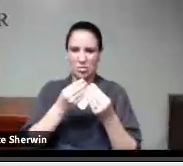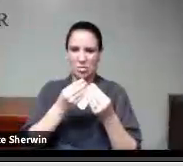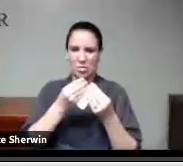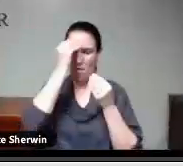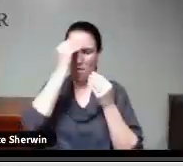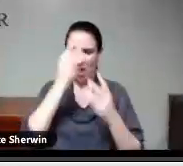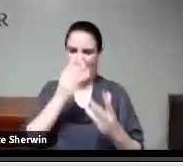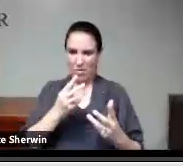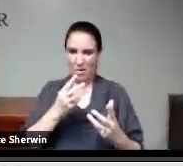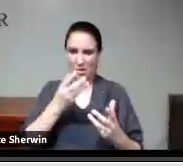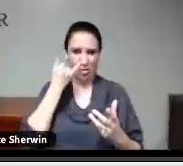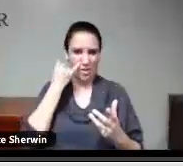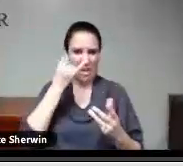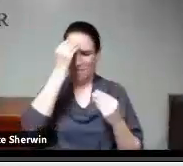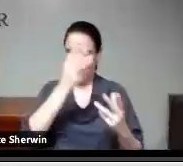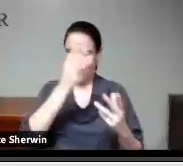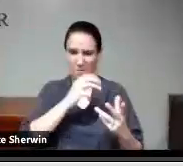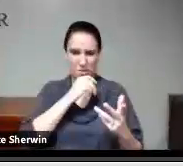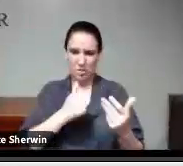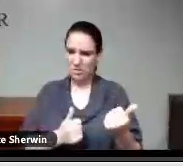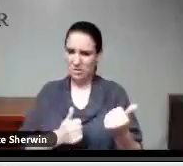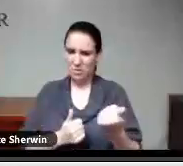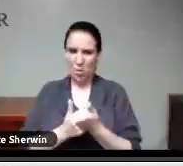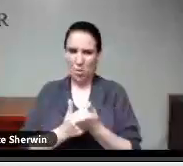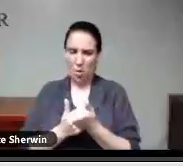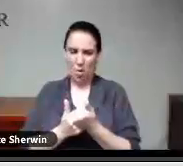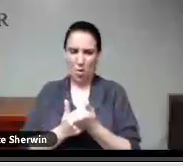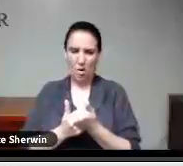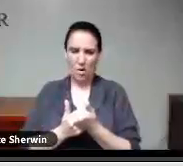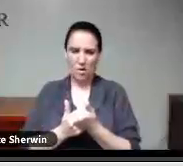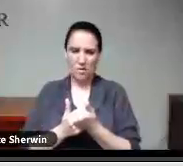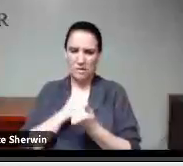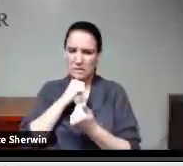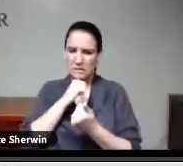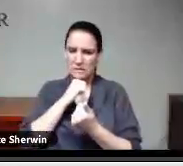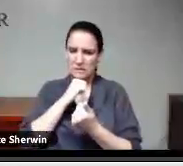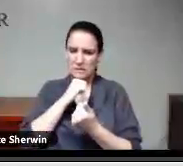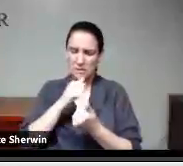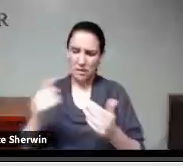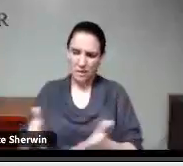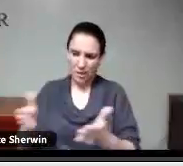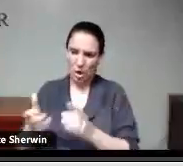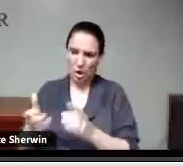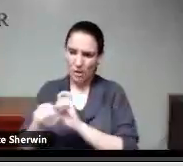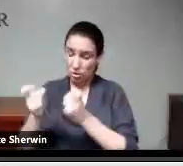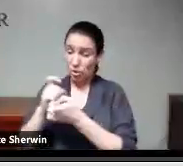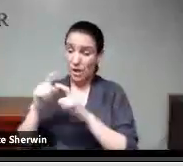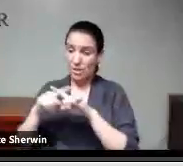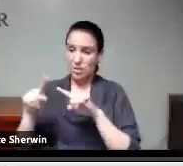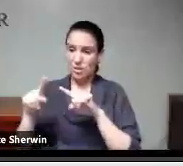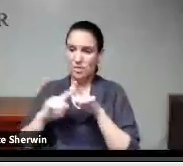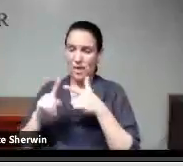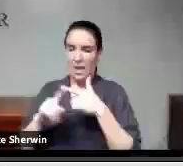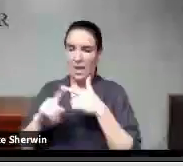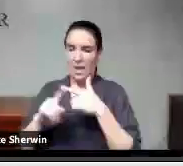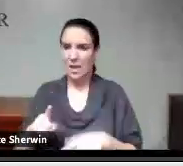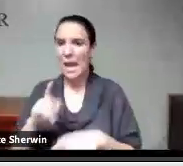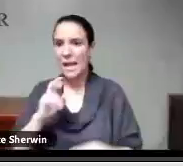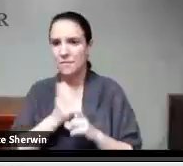context does not support change, then it's very difficult for you to